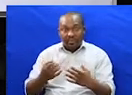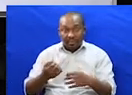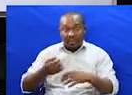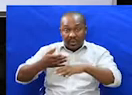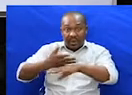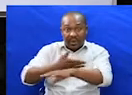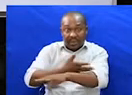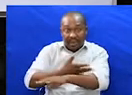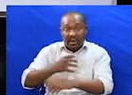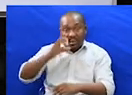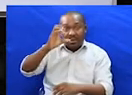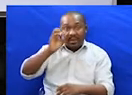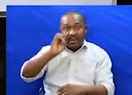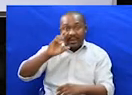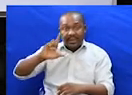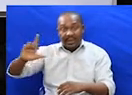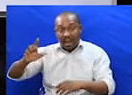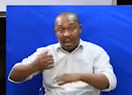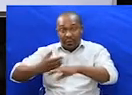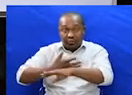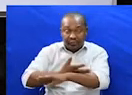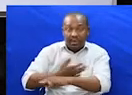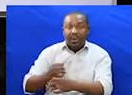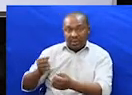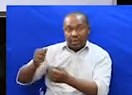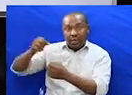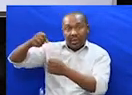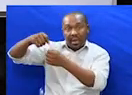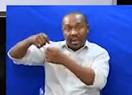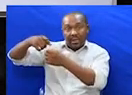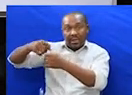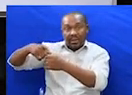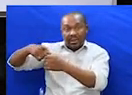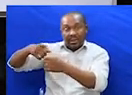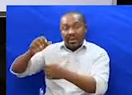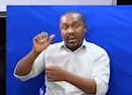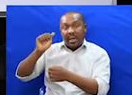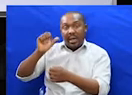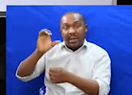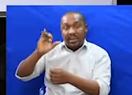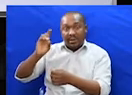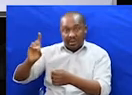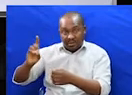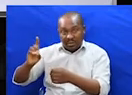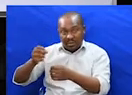called nucleic acids. These nucleic acids, my dear